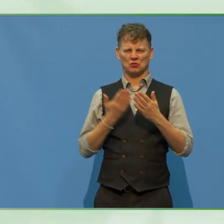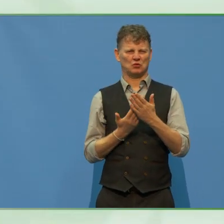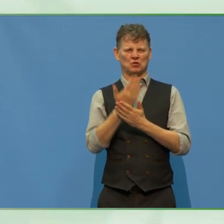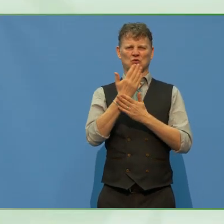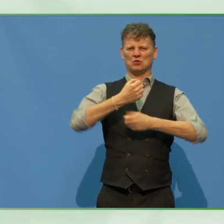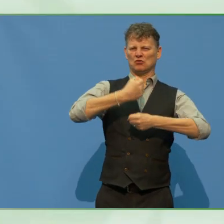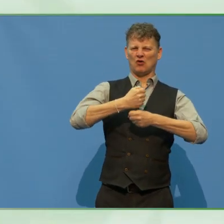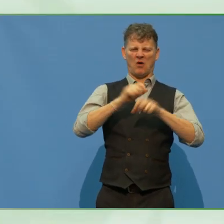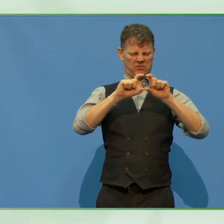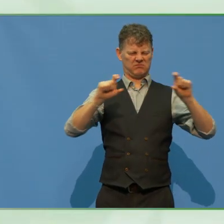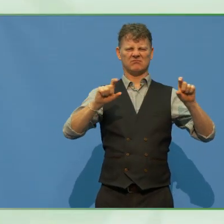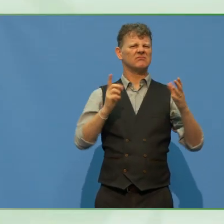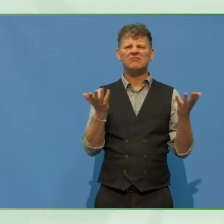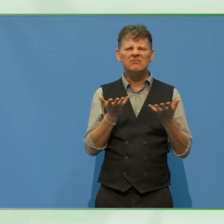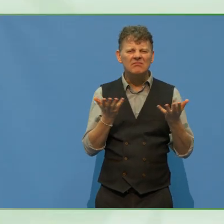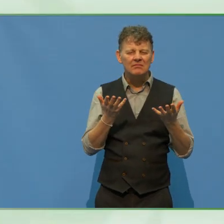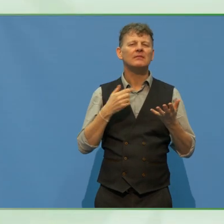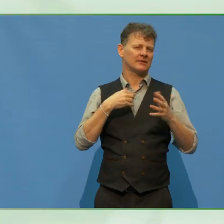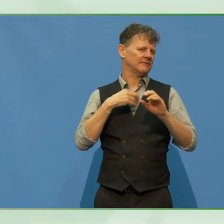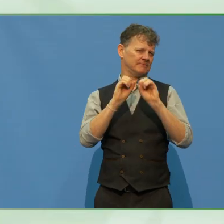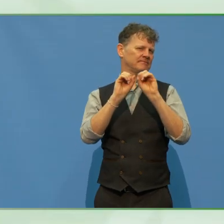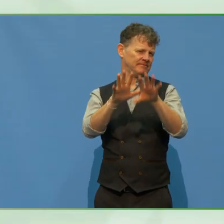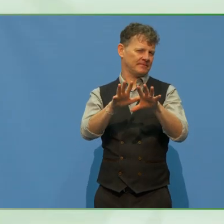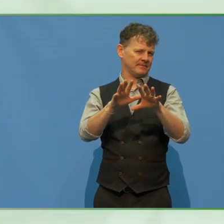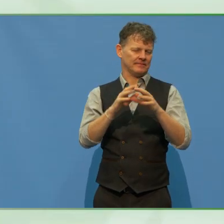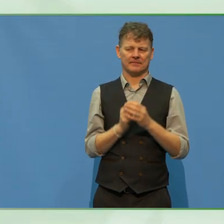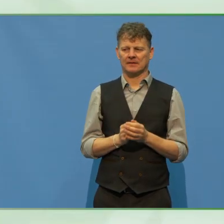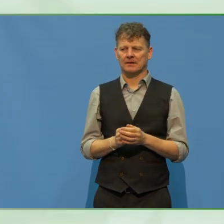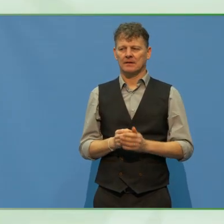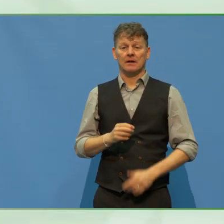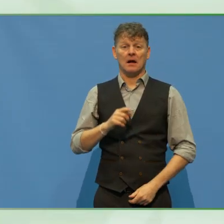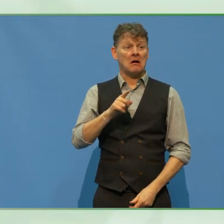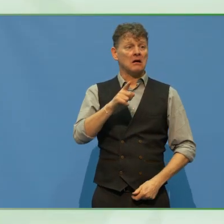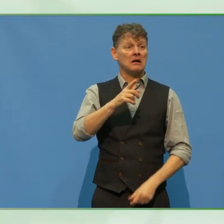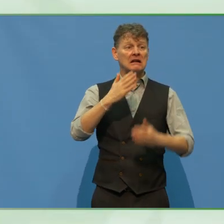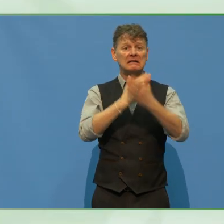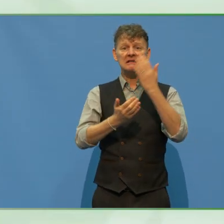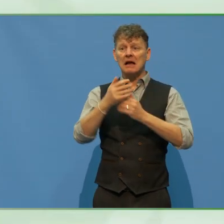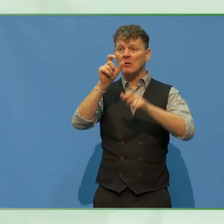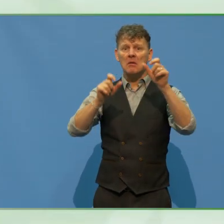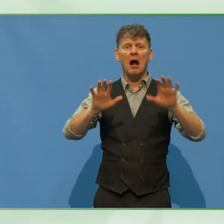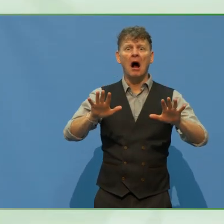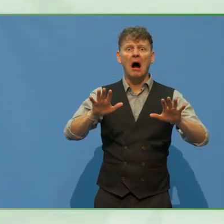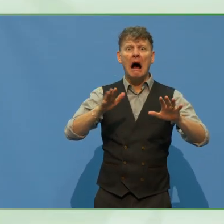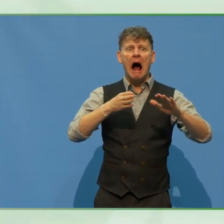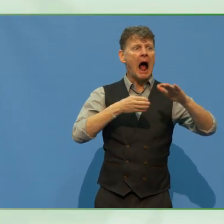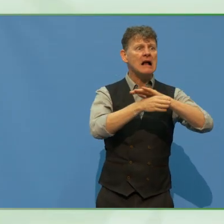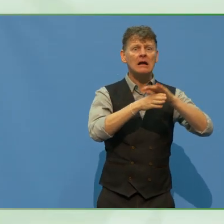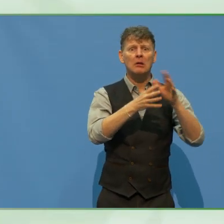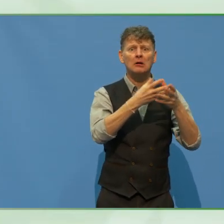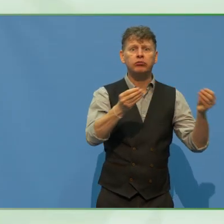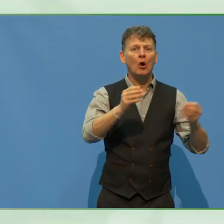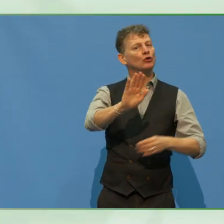that is now going to encapsulate, and maybe to reassure both the disabled community and accessibility professionals, you're not going anywhere